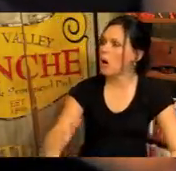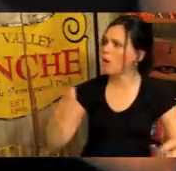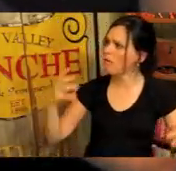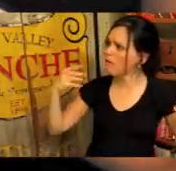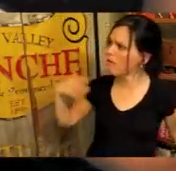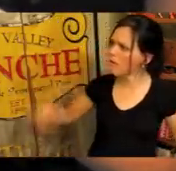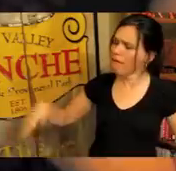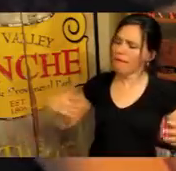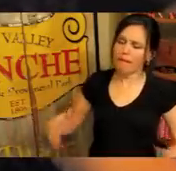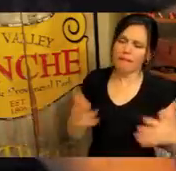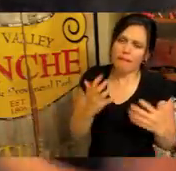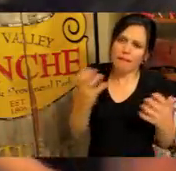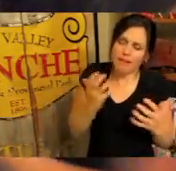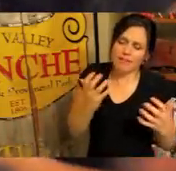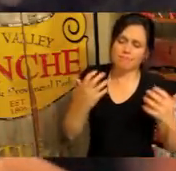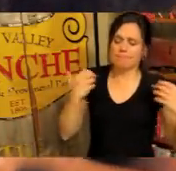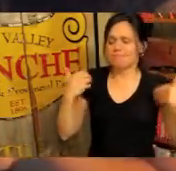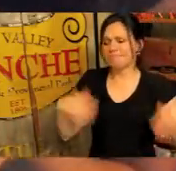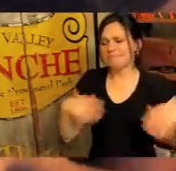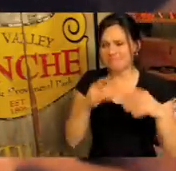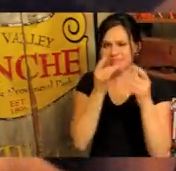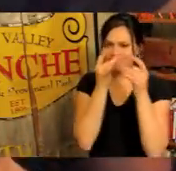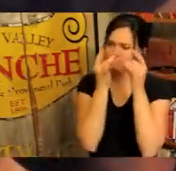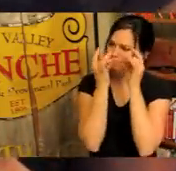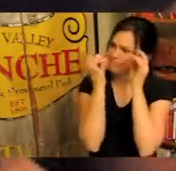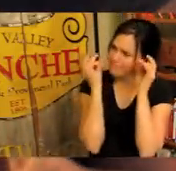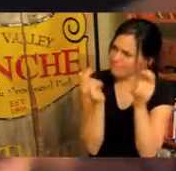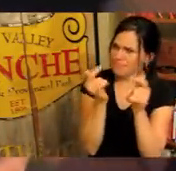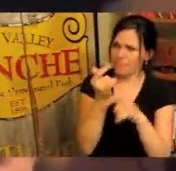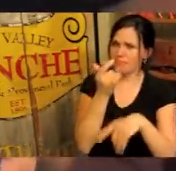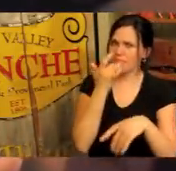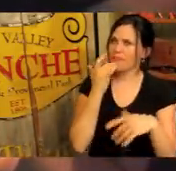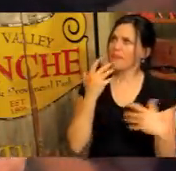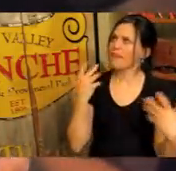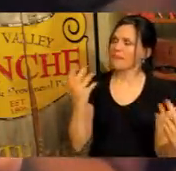Oh, those are so good.